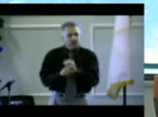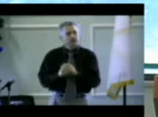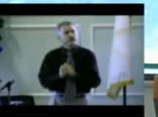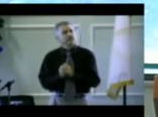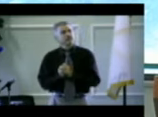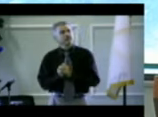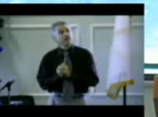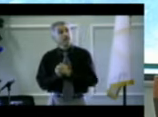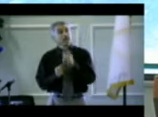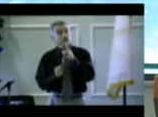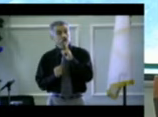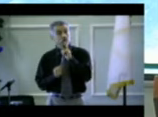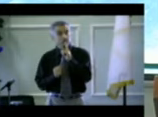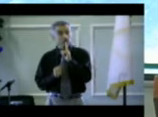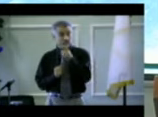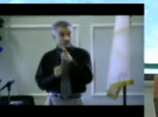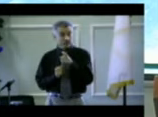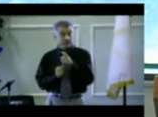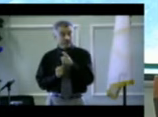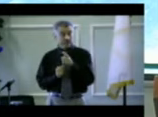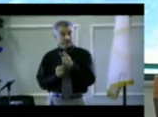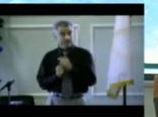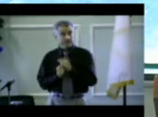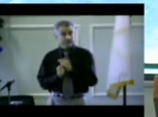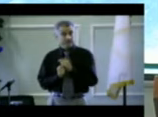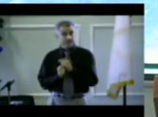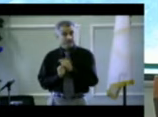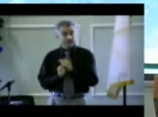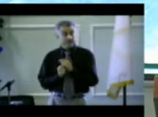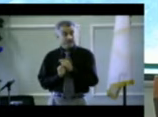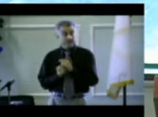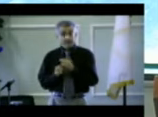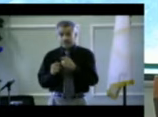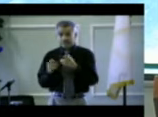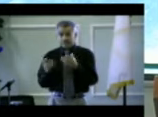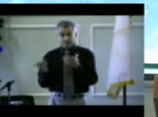Because truly, this is where you live.